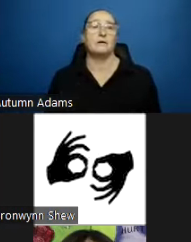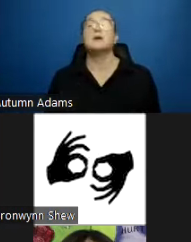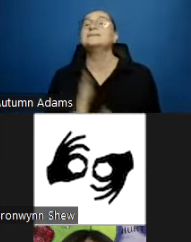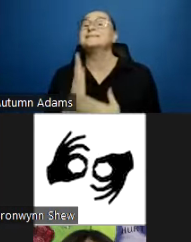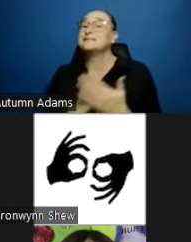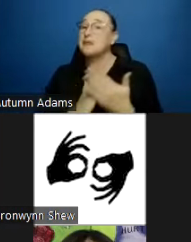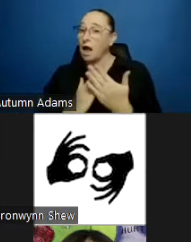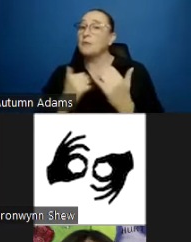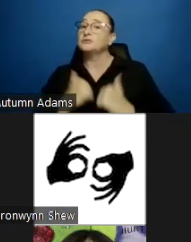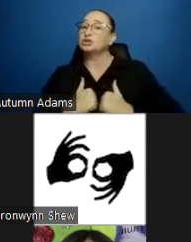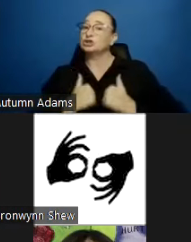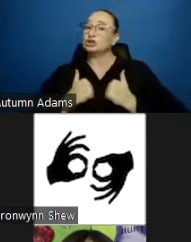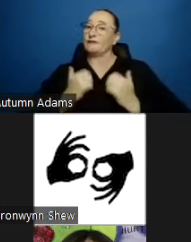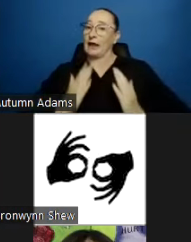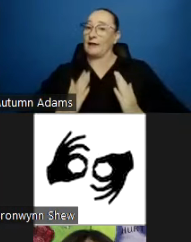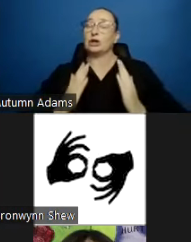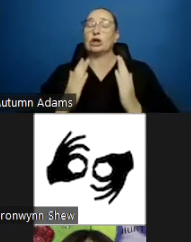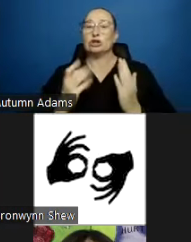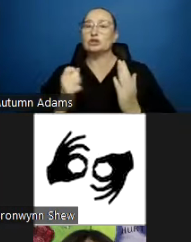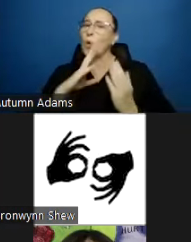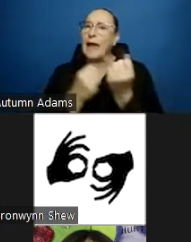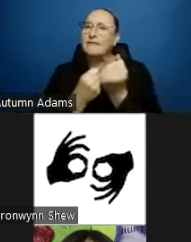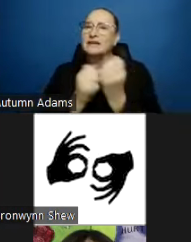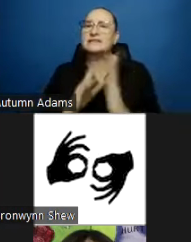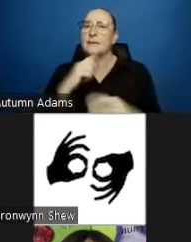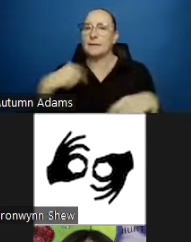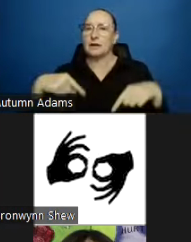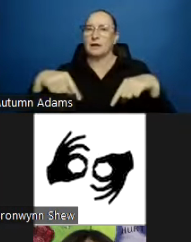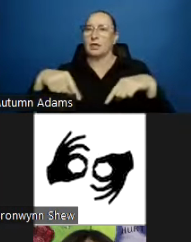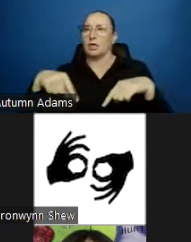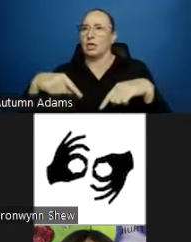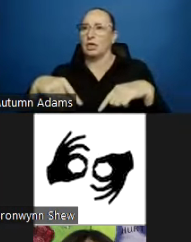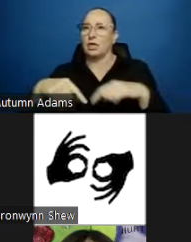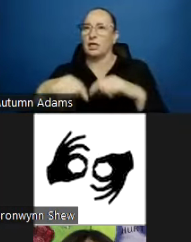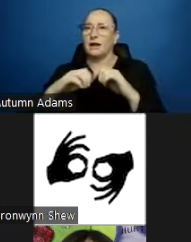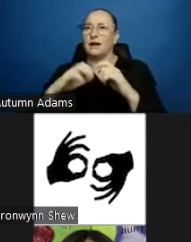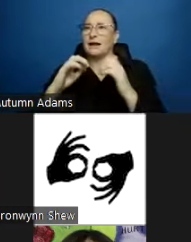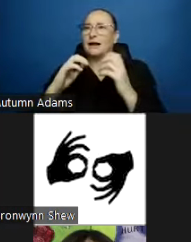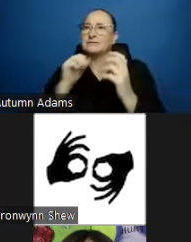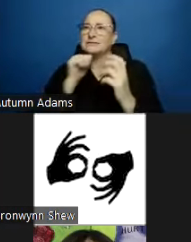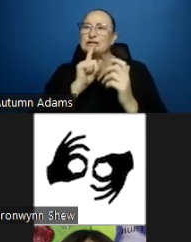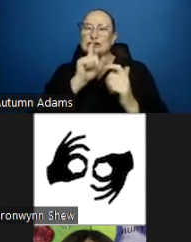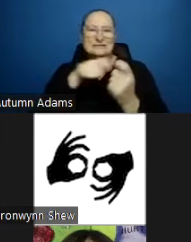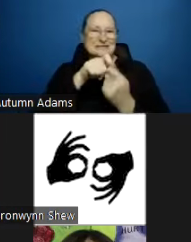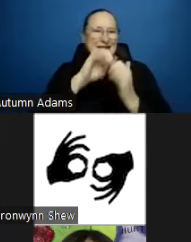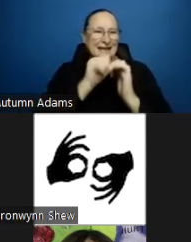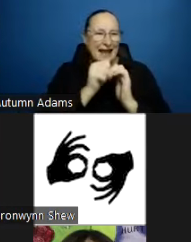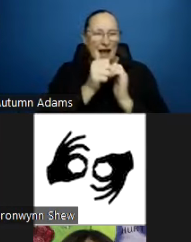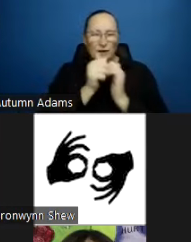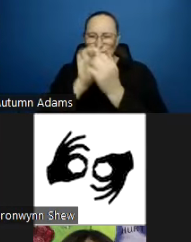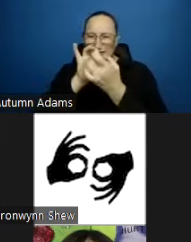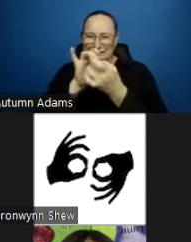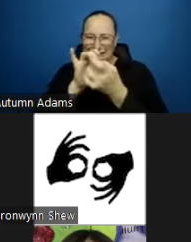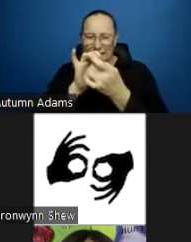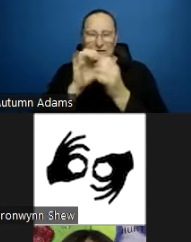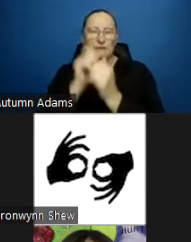survivors or advocates can be really nervous and not sure exactly how to get involved or how to connect with the deaf or hard of